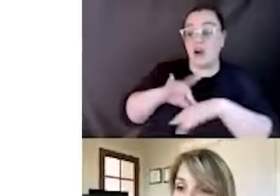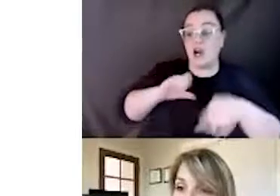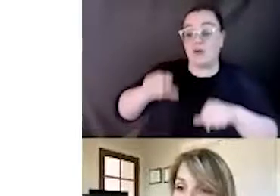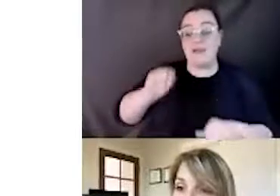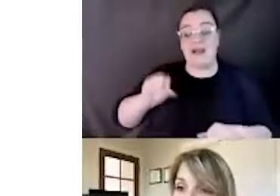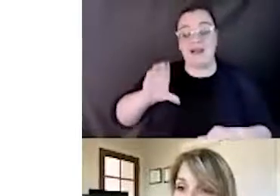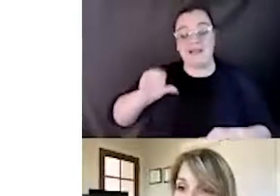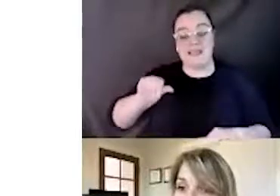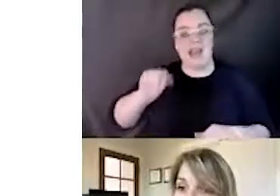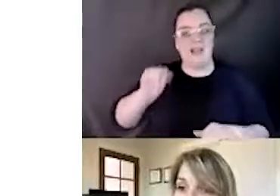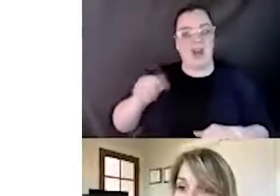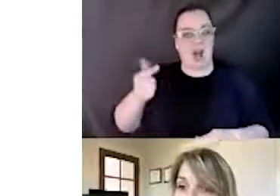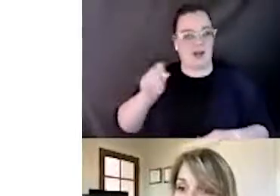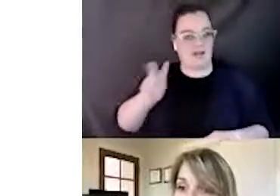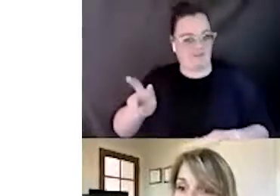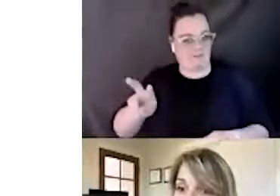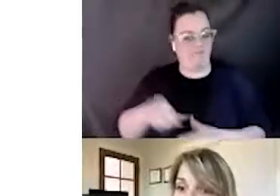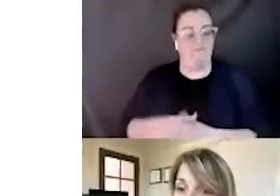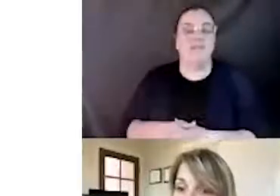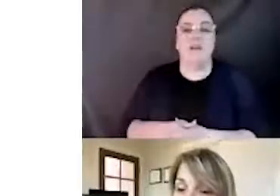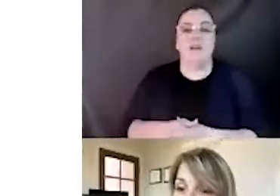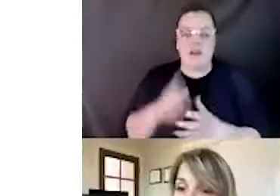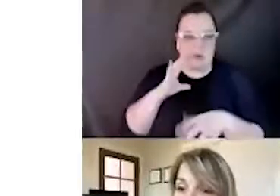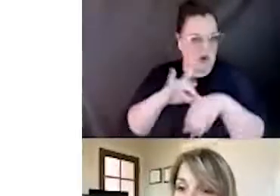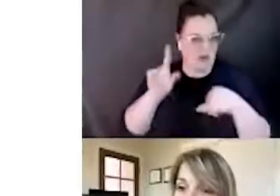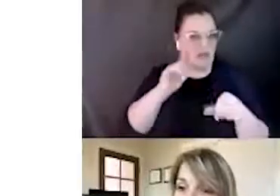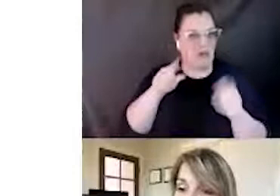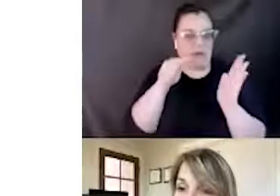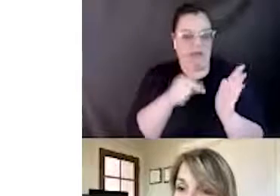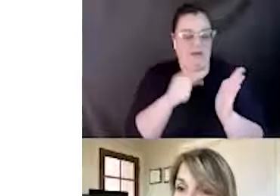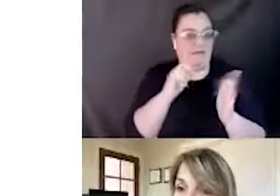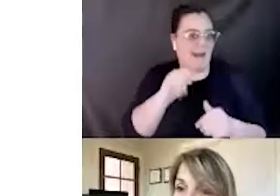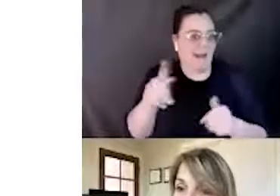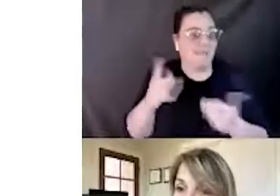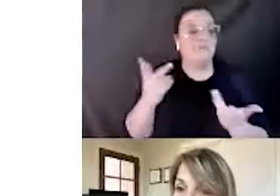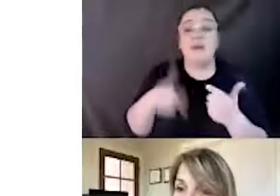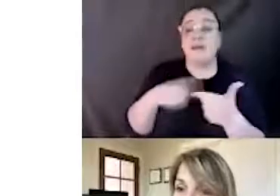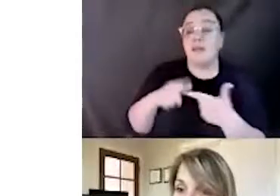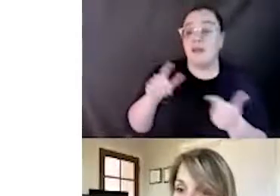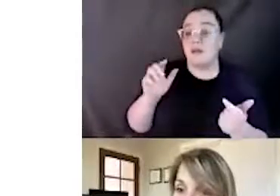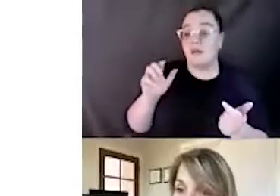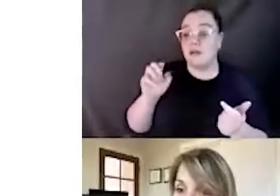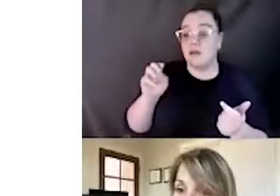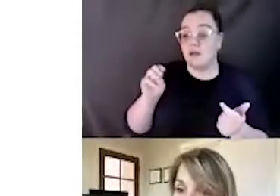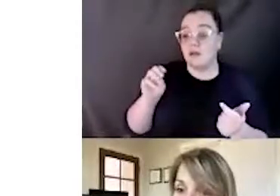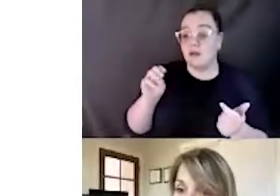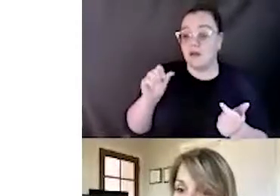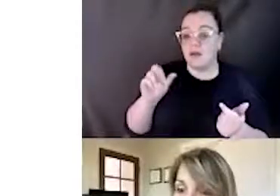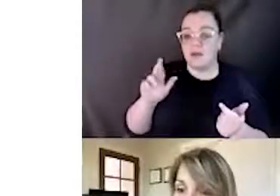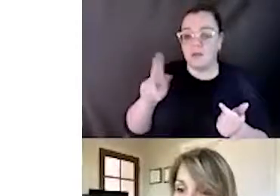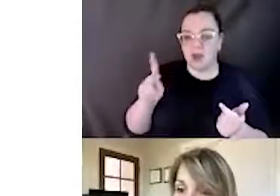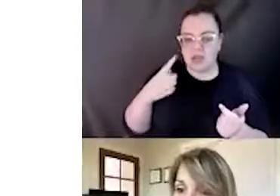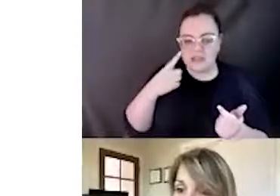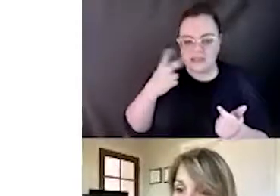will likely be there. So and then Mark, just Barry, you had your hand raised to